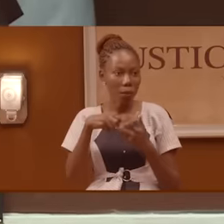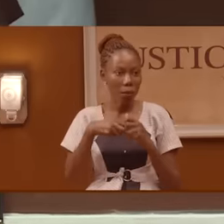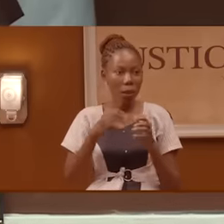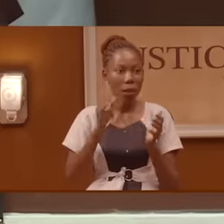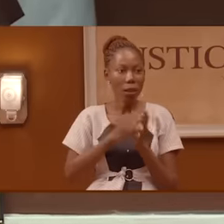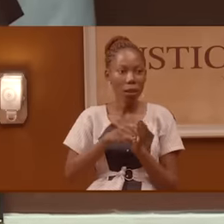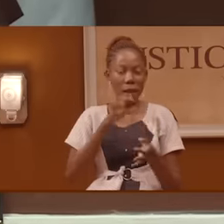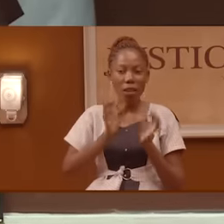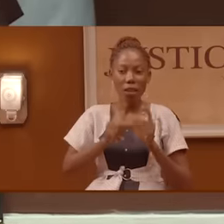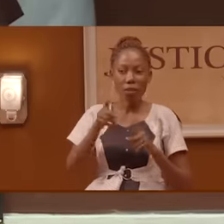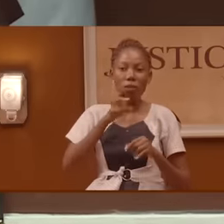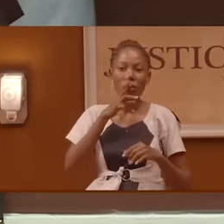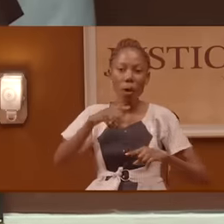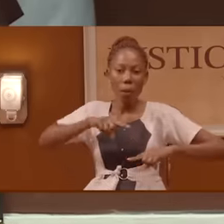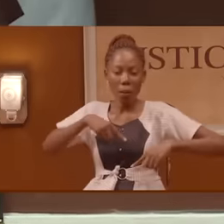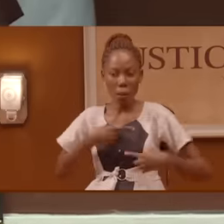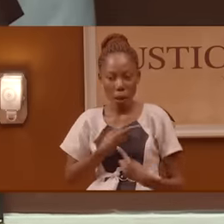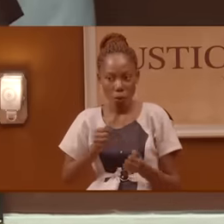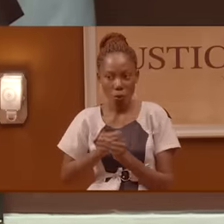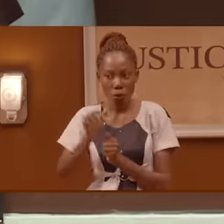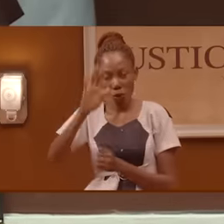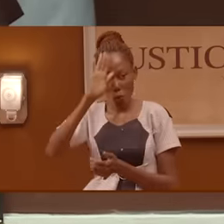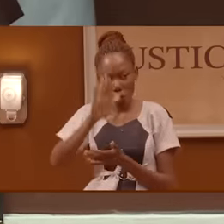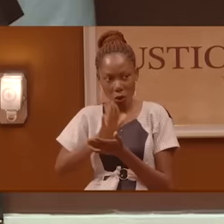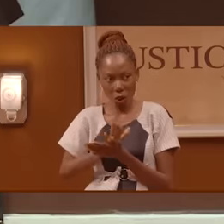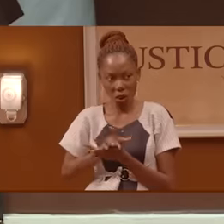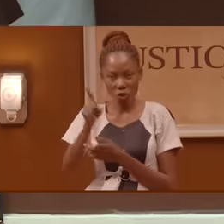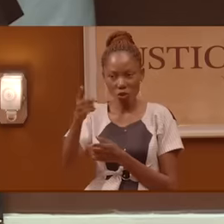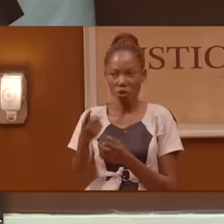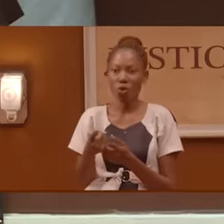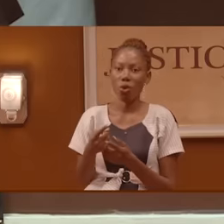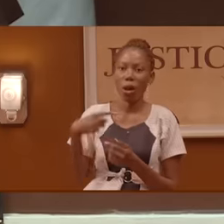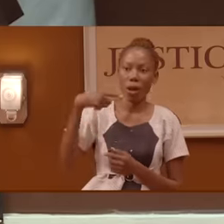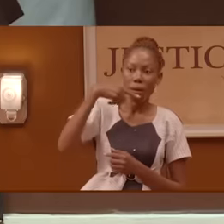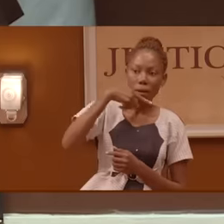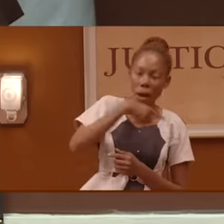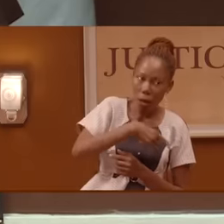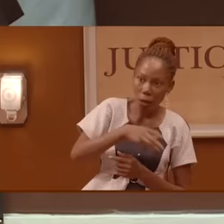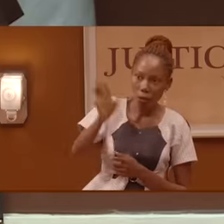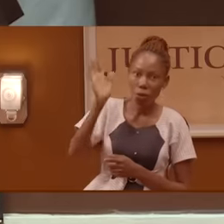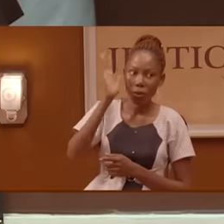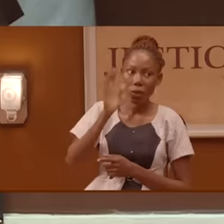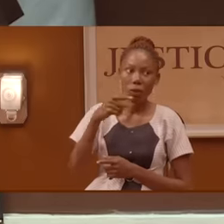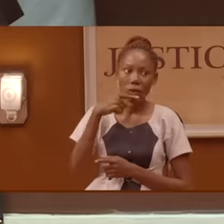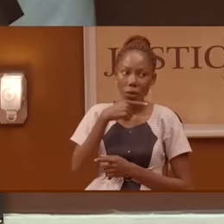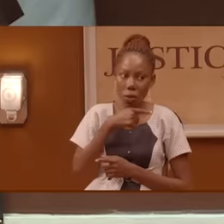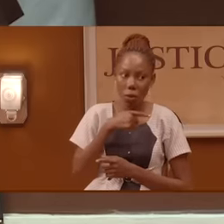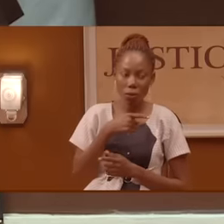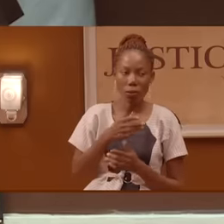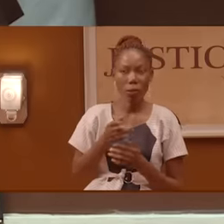they're embittered with their husband and they come up with things like this, knowing that it's capital offense. Wait, I'm not